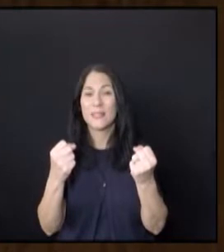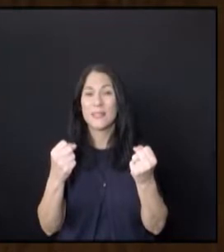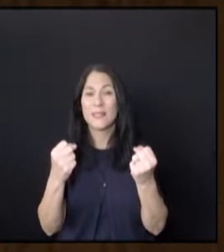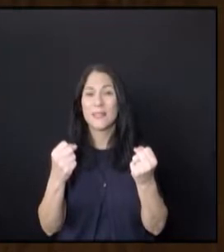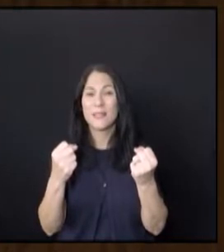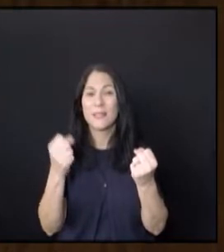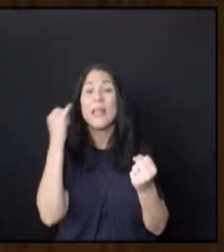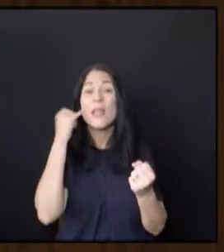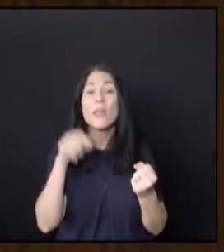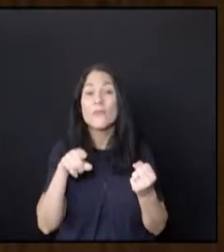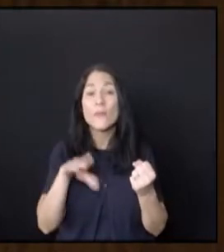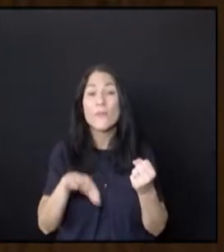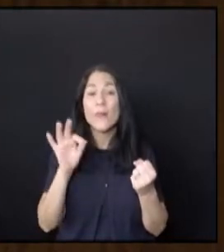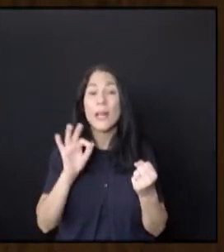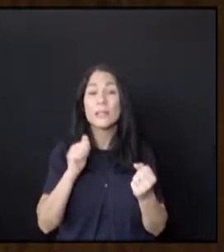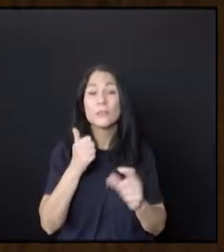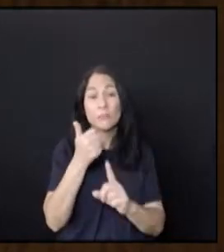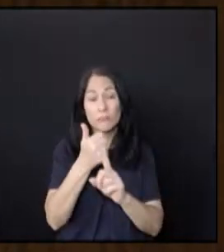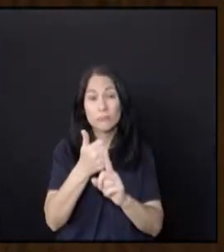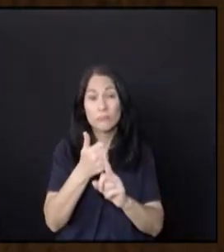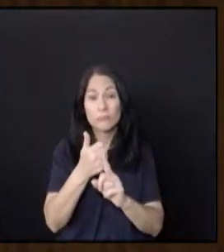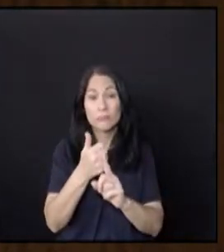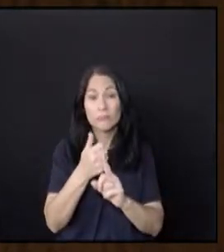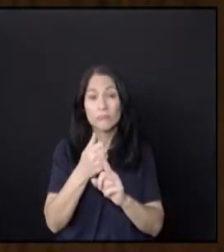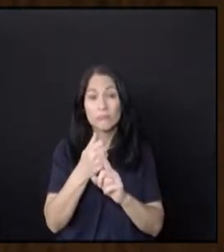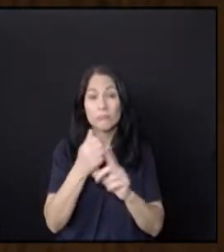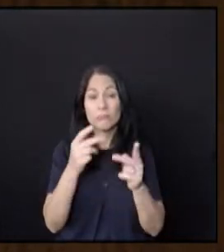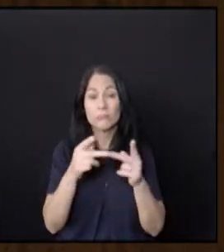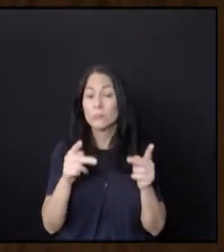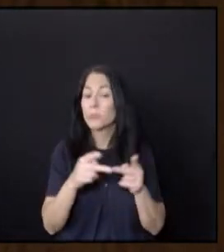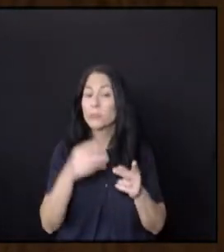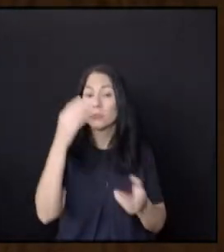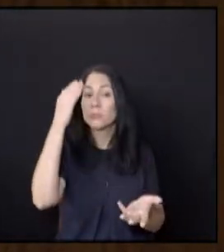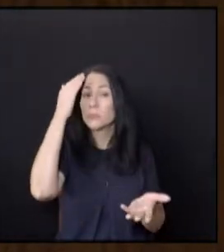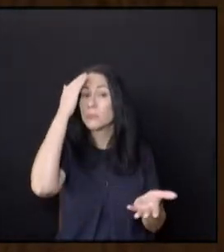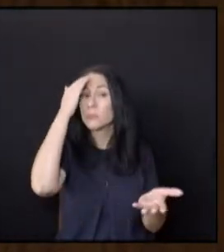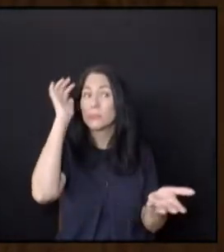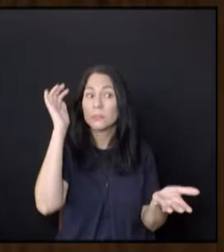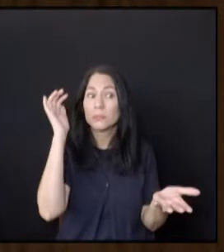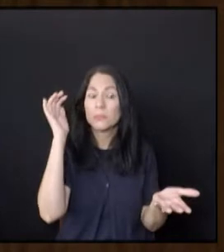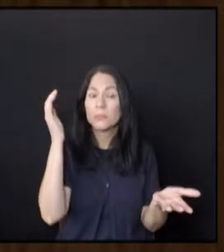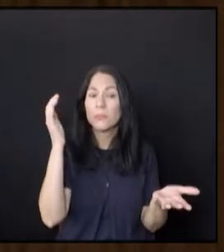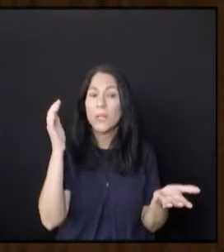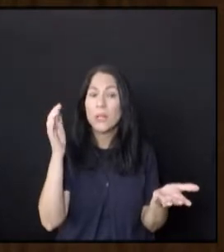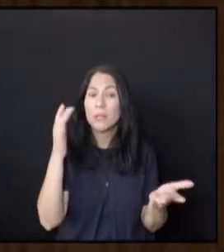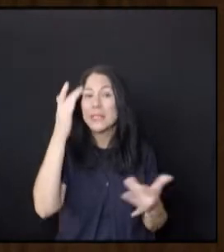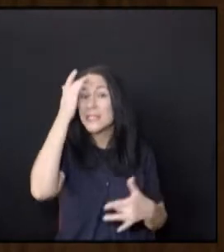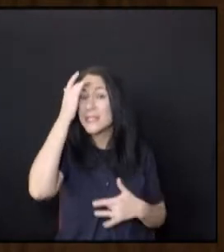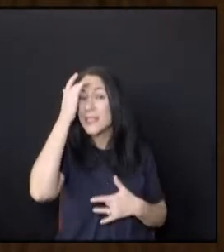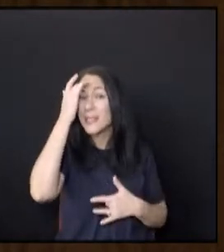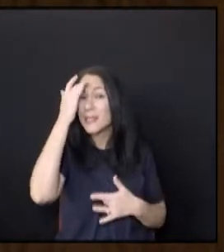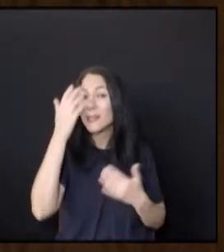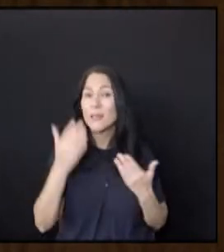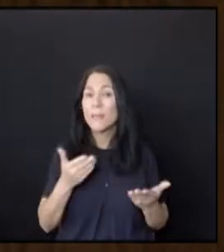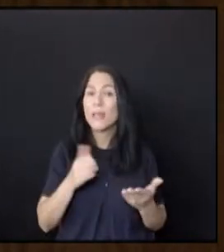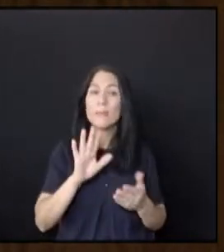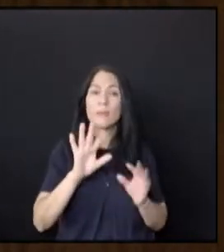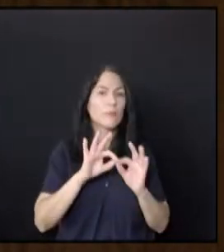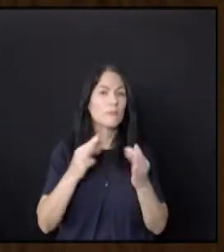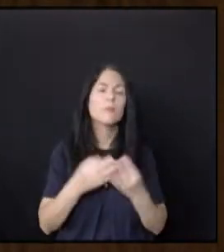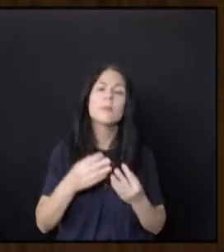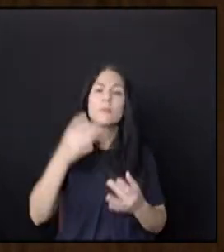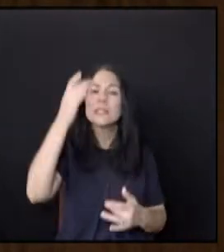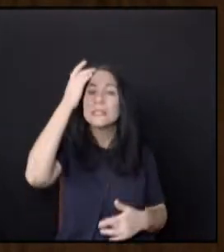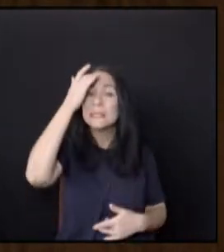So if you find yourself in a position of just unknown and or sick, or you've got loved ones who aren't doing